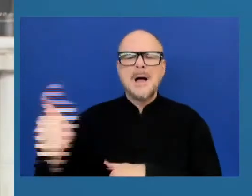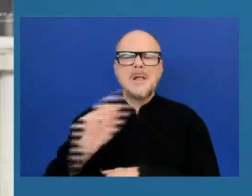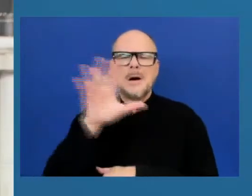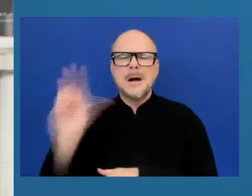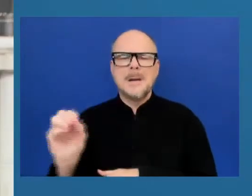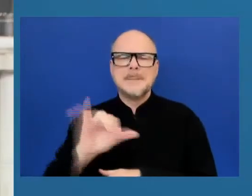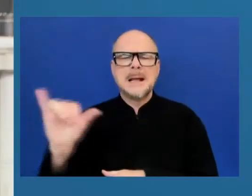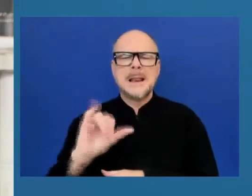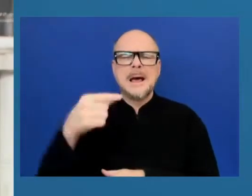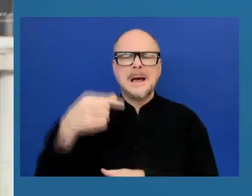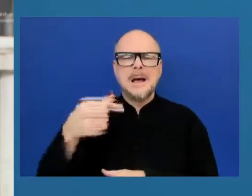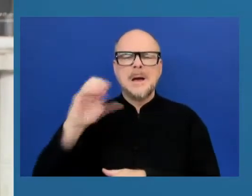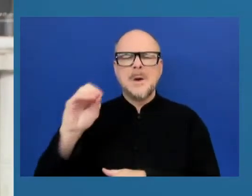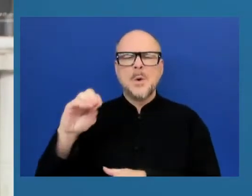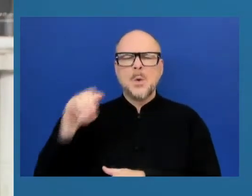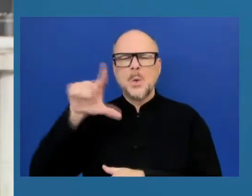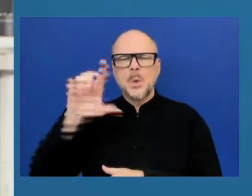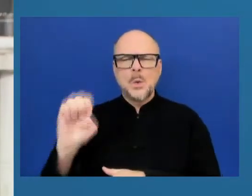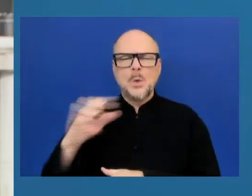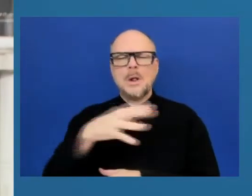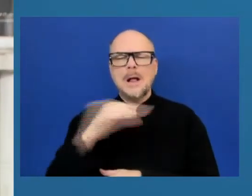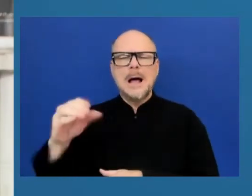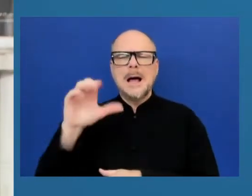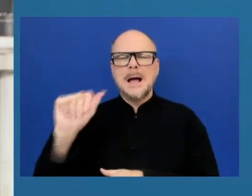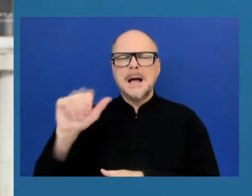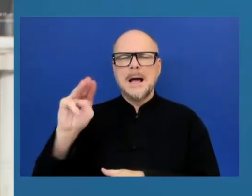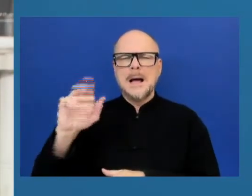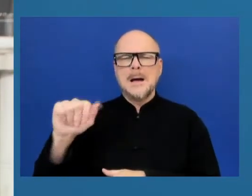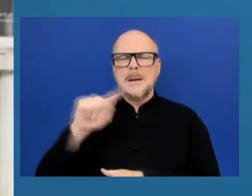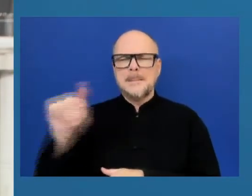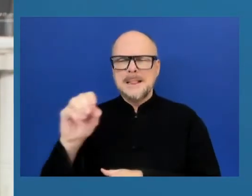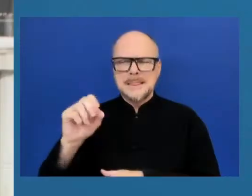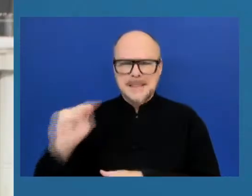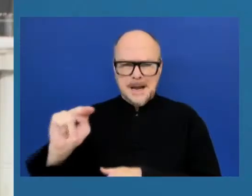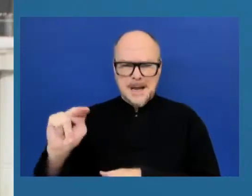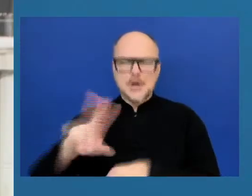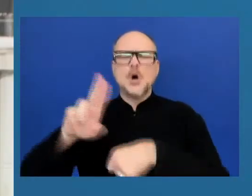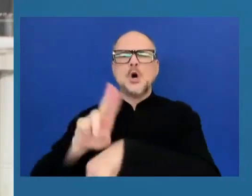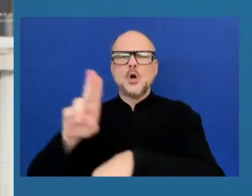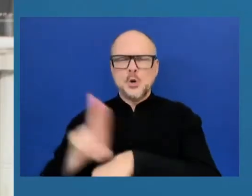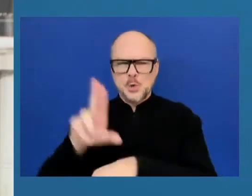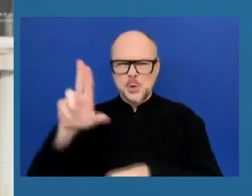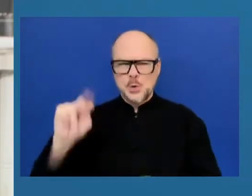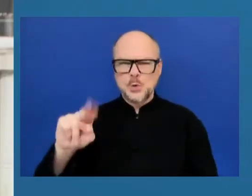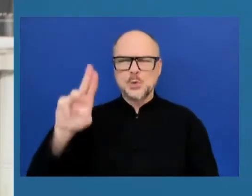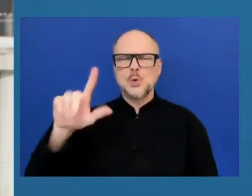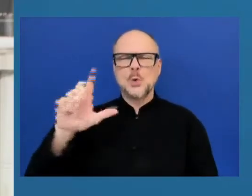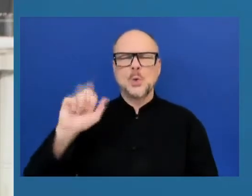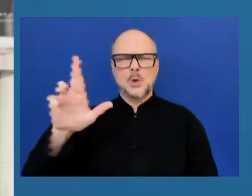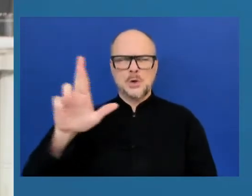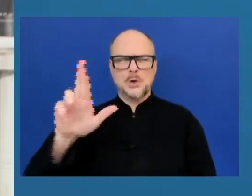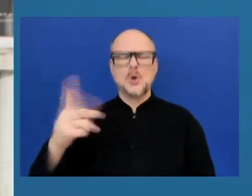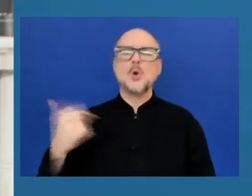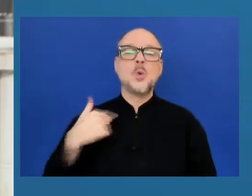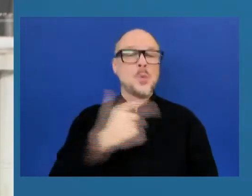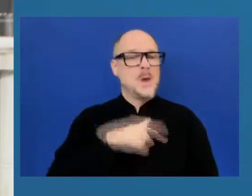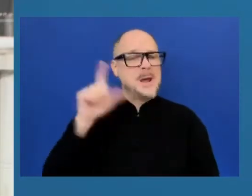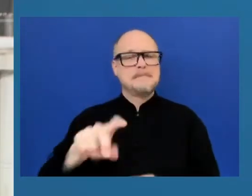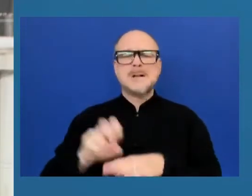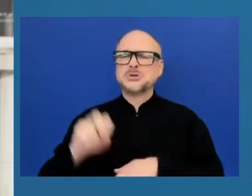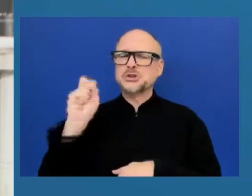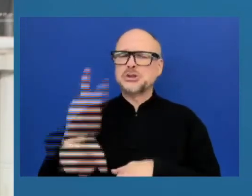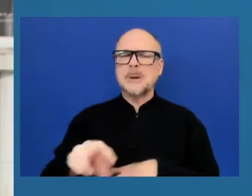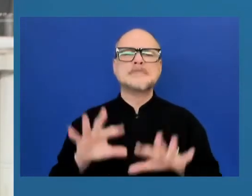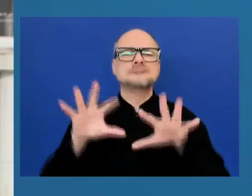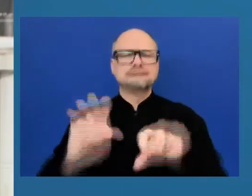My friends, it's coming and it's back, and if we don't jump on or lead this, they're going to pass us by. These